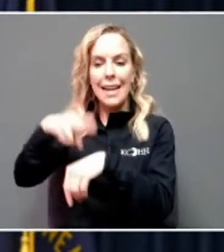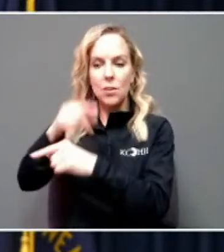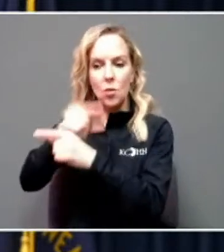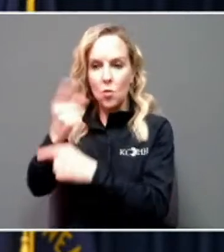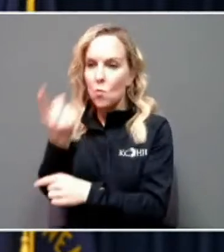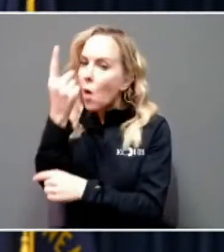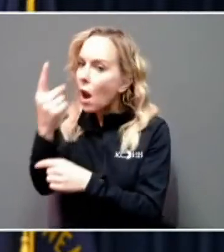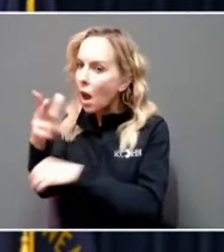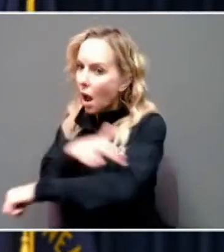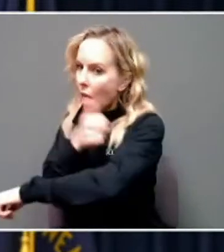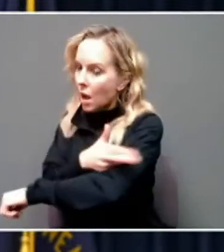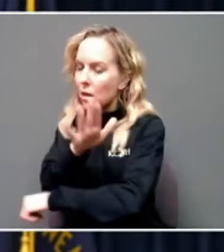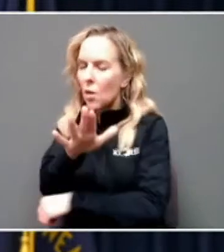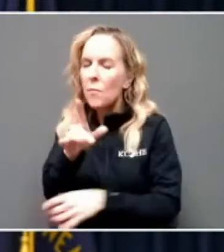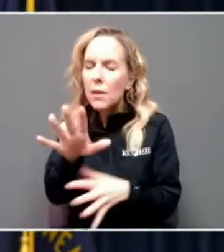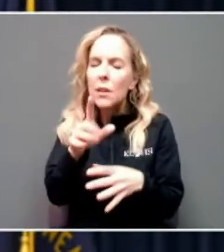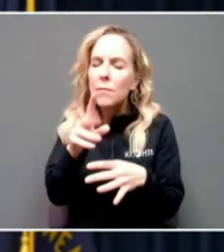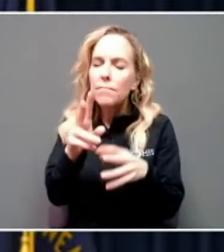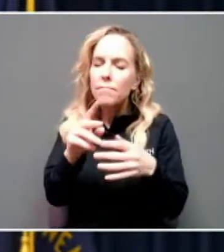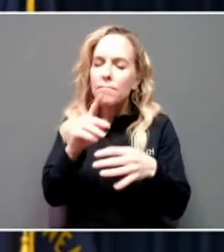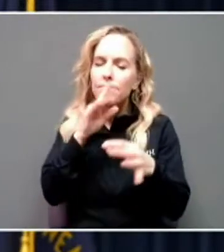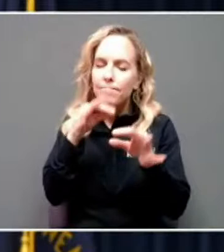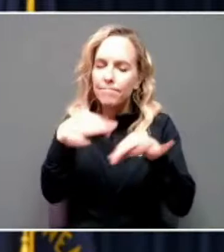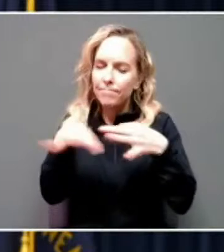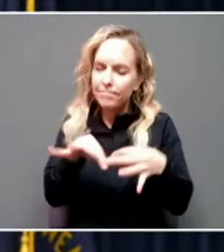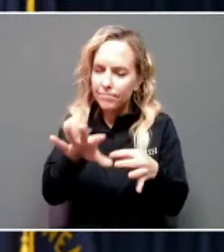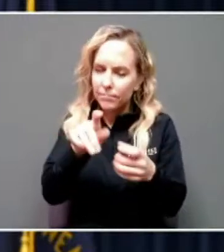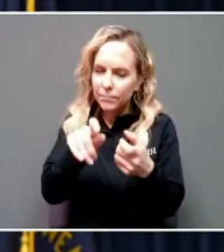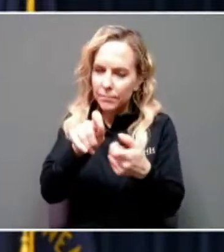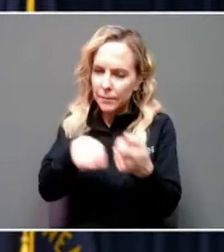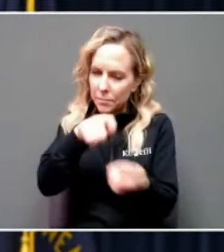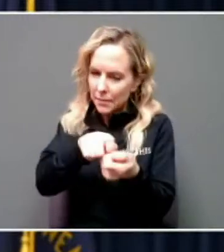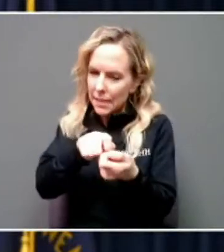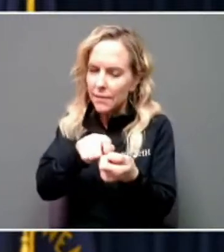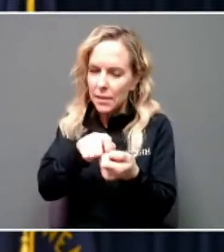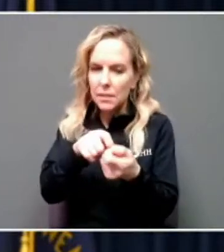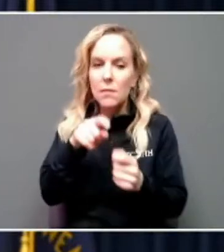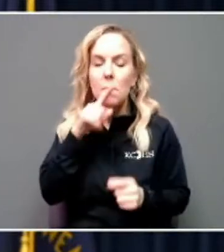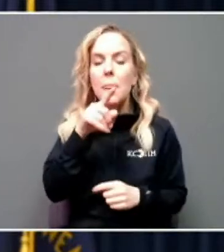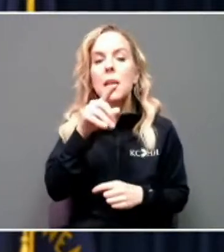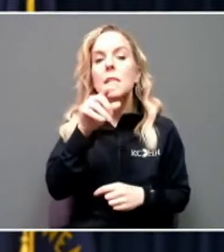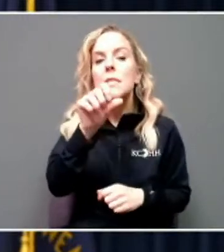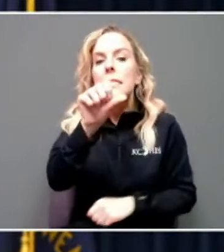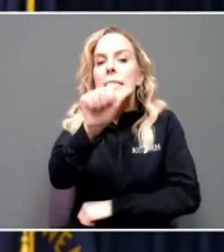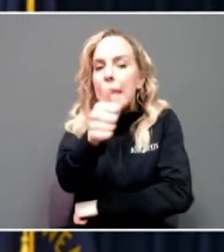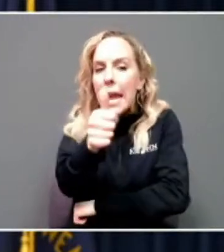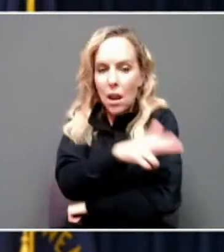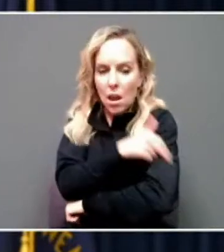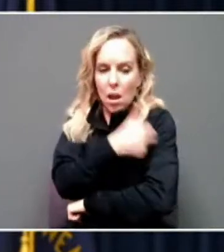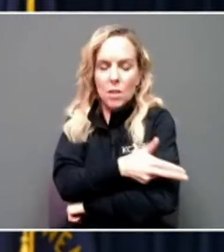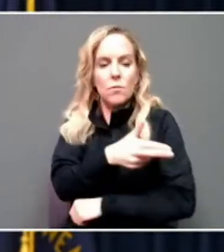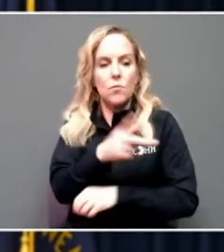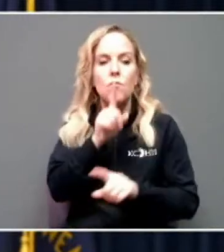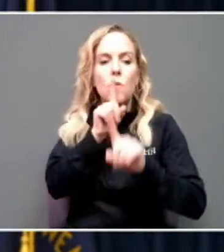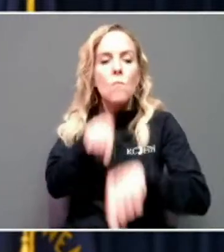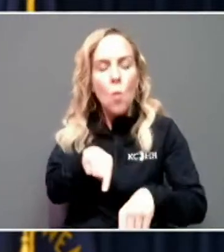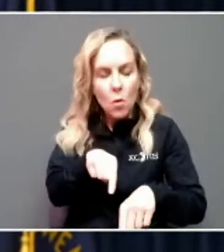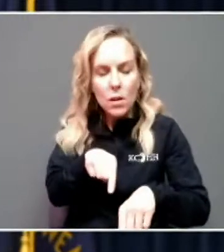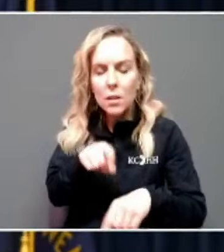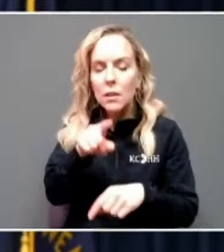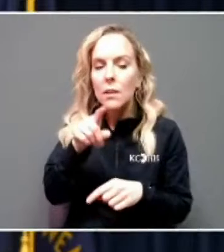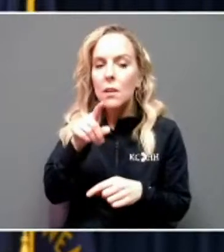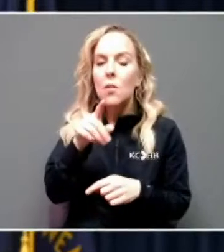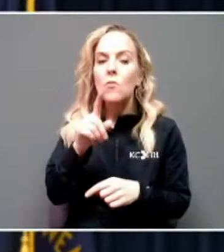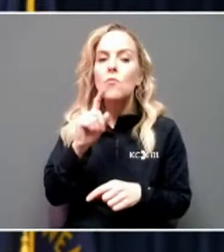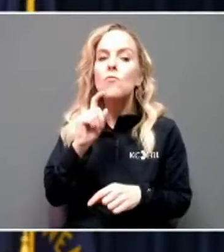with the distinction here. About a third of hospitals have reported critical staffing shortages. Now, I say reported it. Some of them